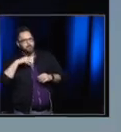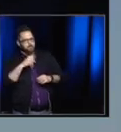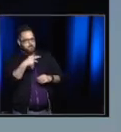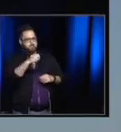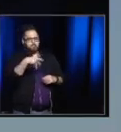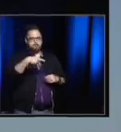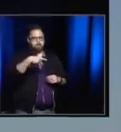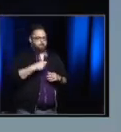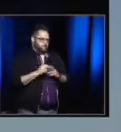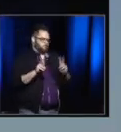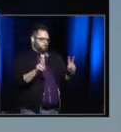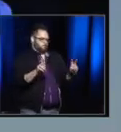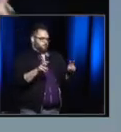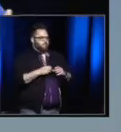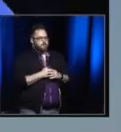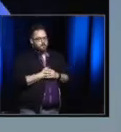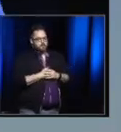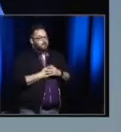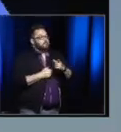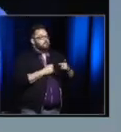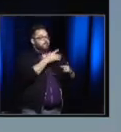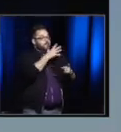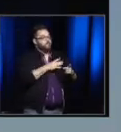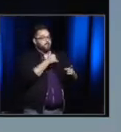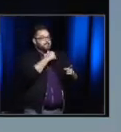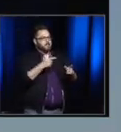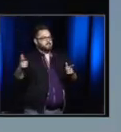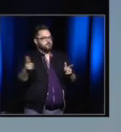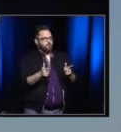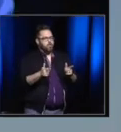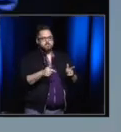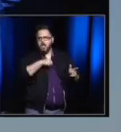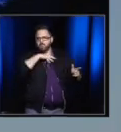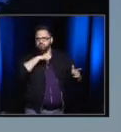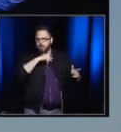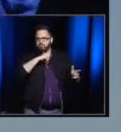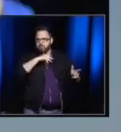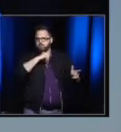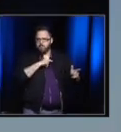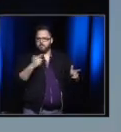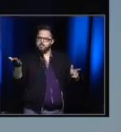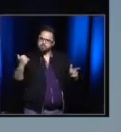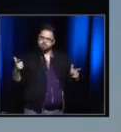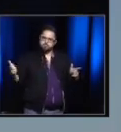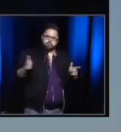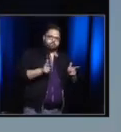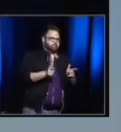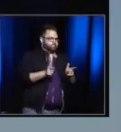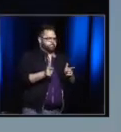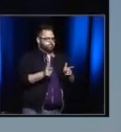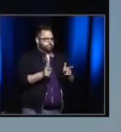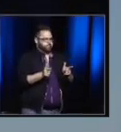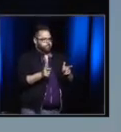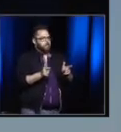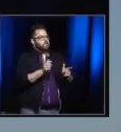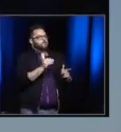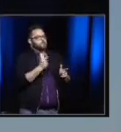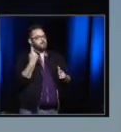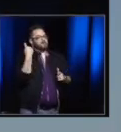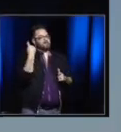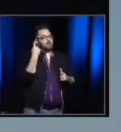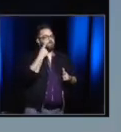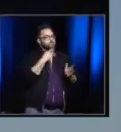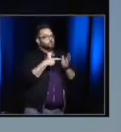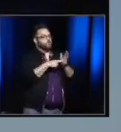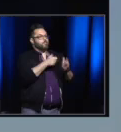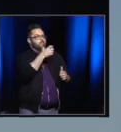So if they don't approach, sometimes you get escalated threats, and I hope the volume's up on this. So what you're going to see is the female's